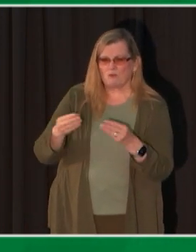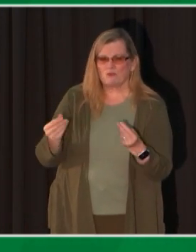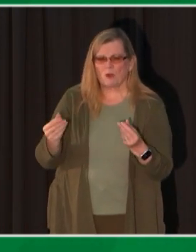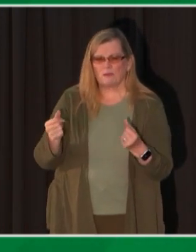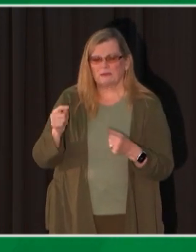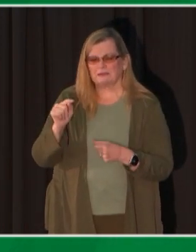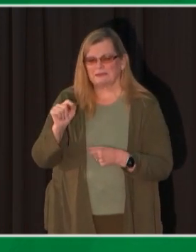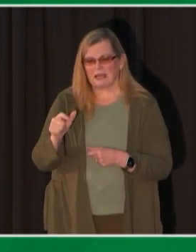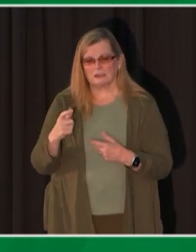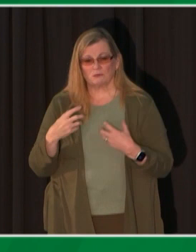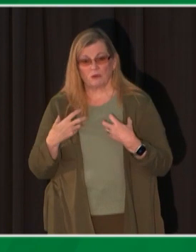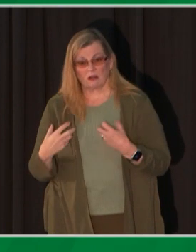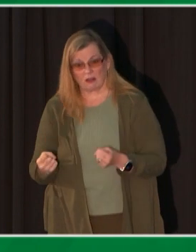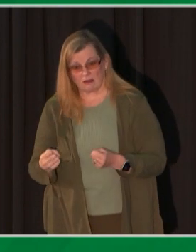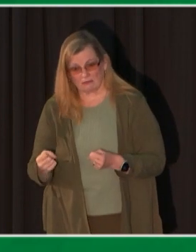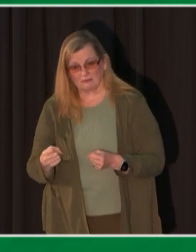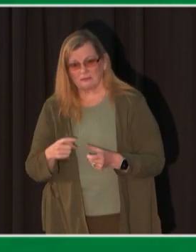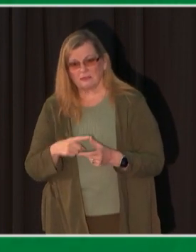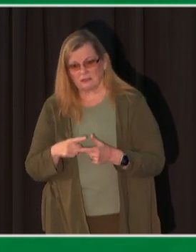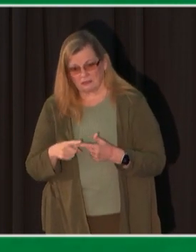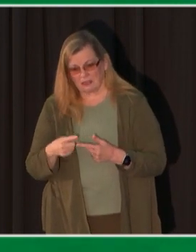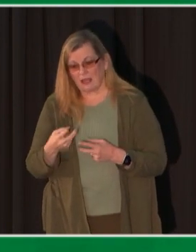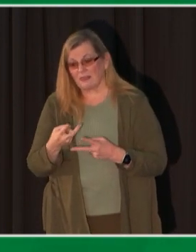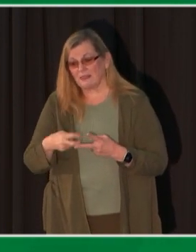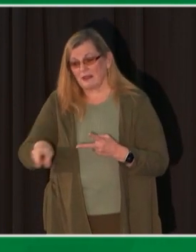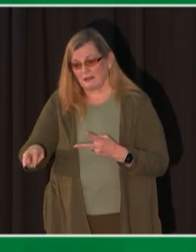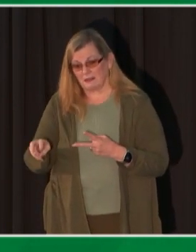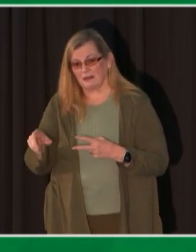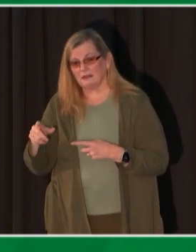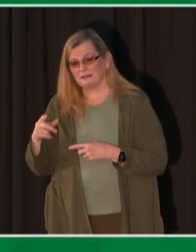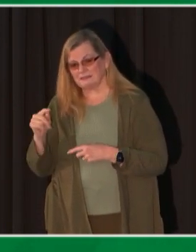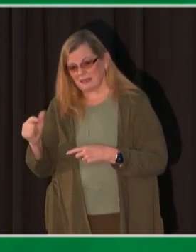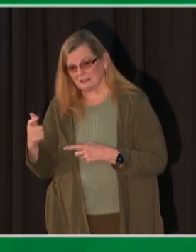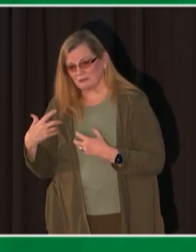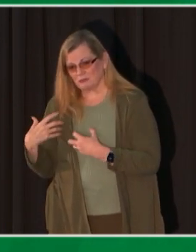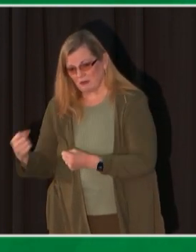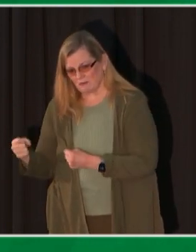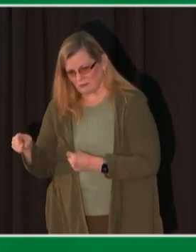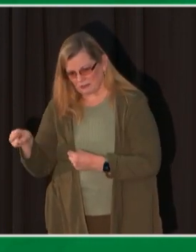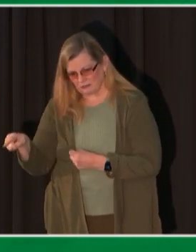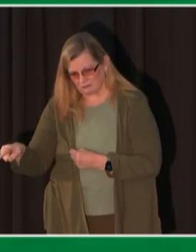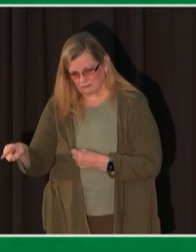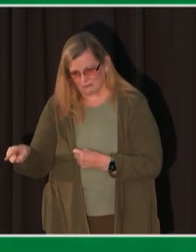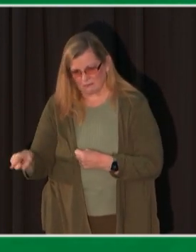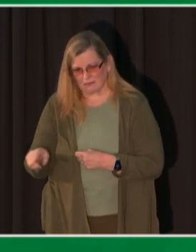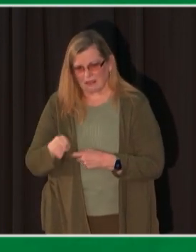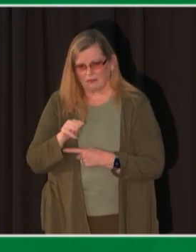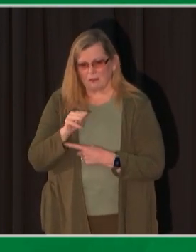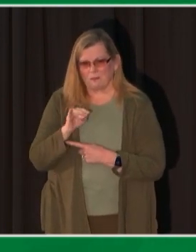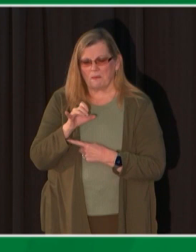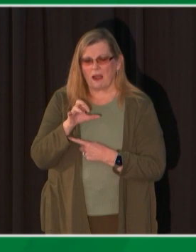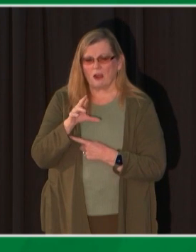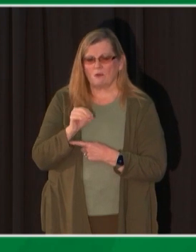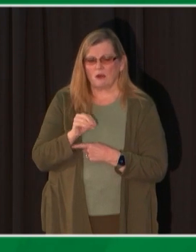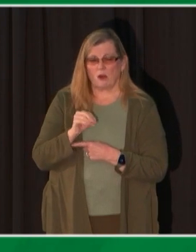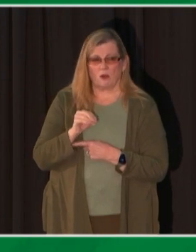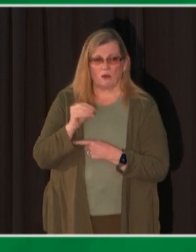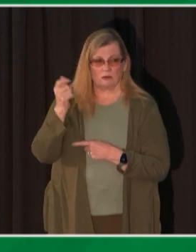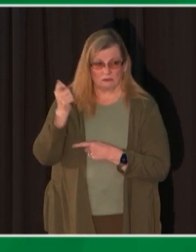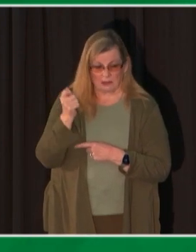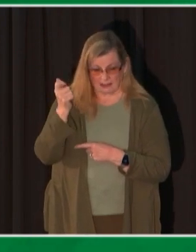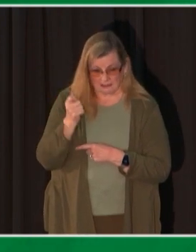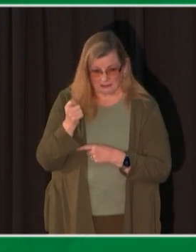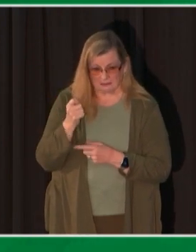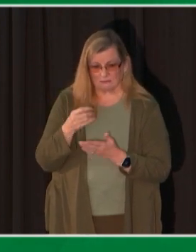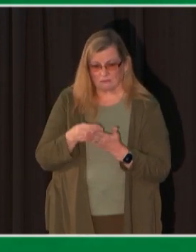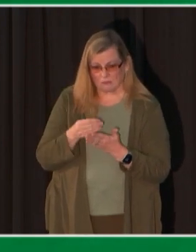relief, and it included our micro grant program for small businesses. So I'm not